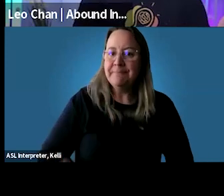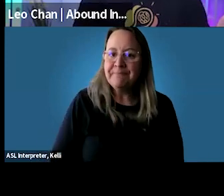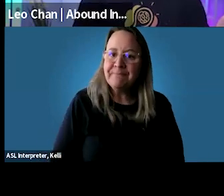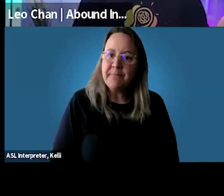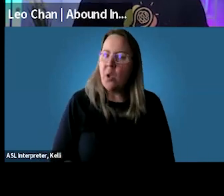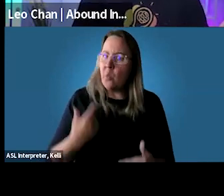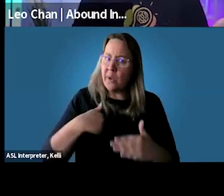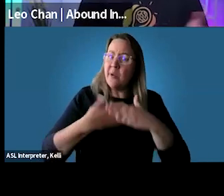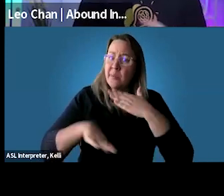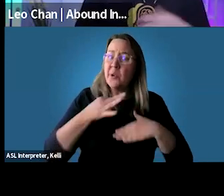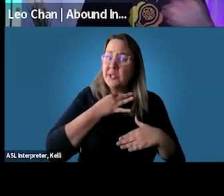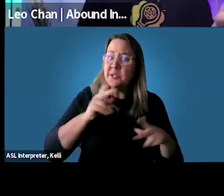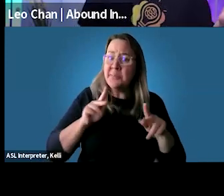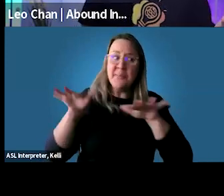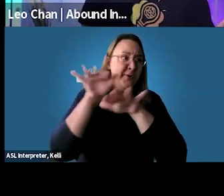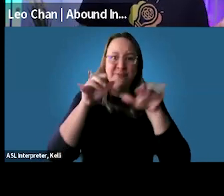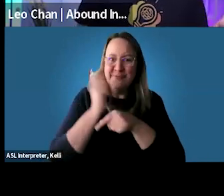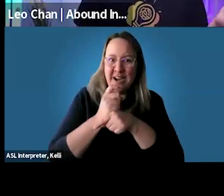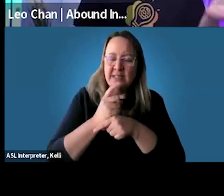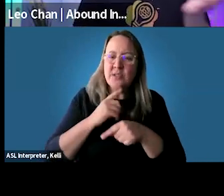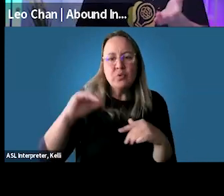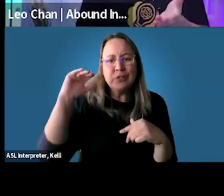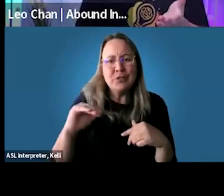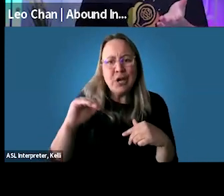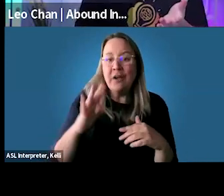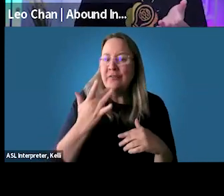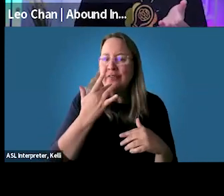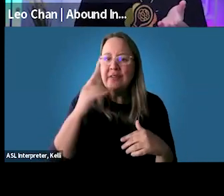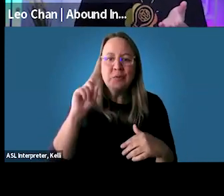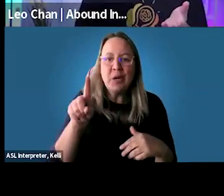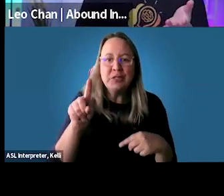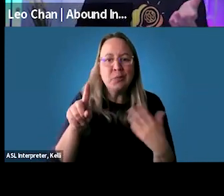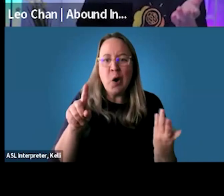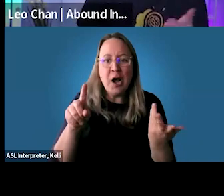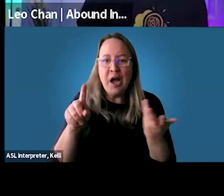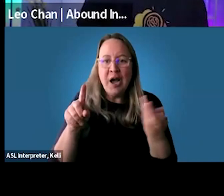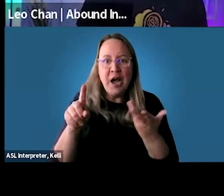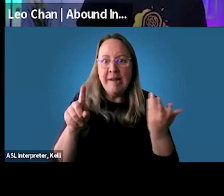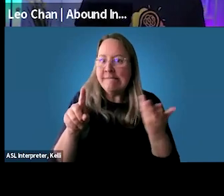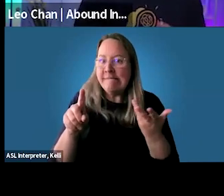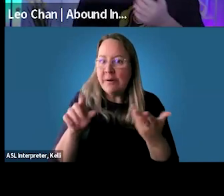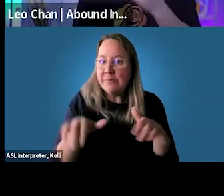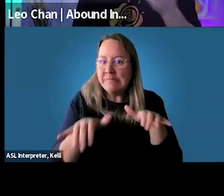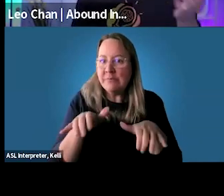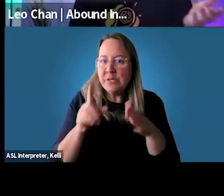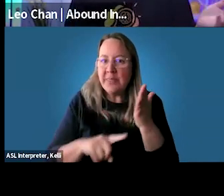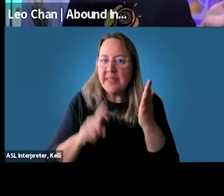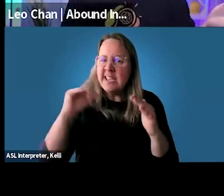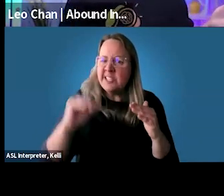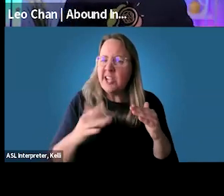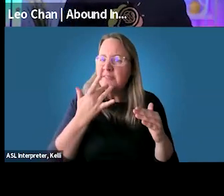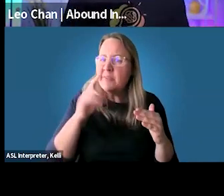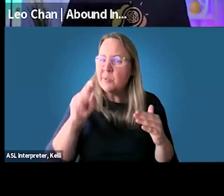We are born curious, right? So what is a child's favorite question? Type in the chat. What's a child's